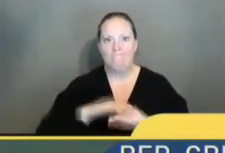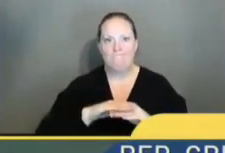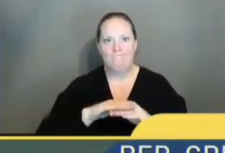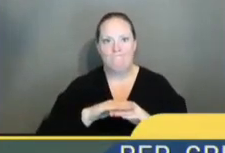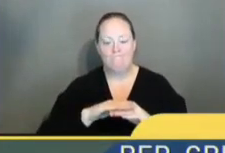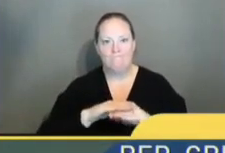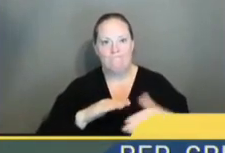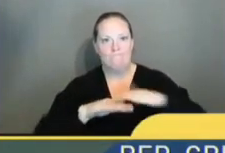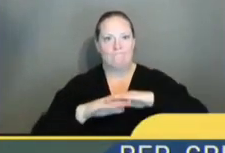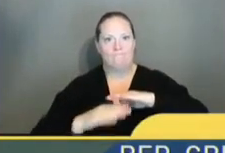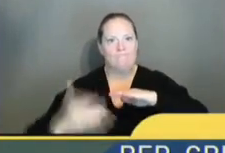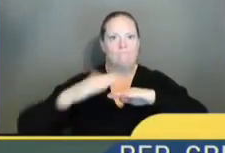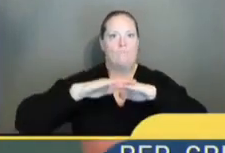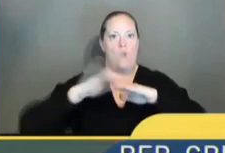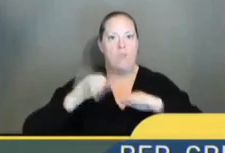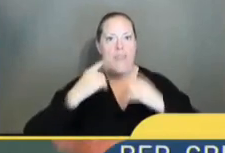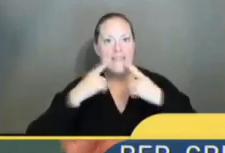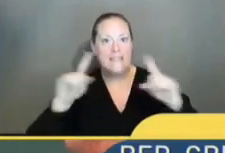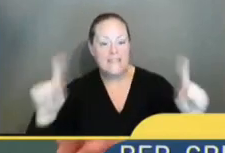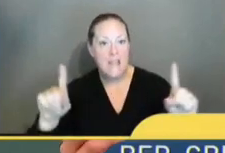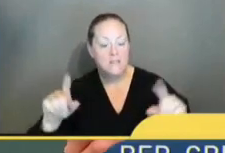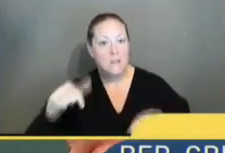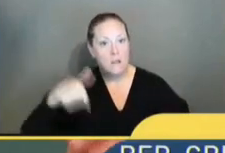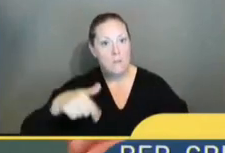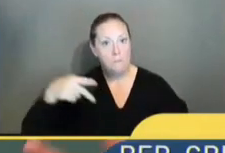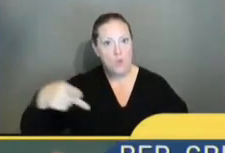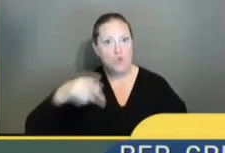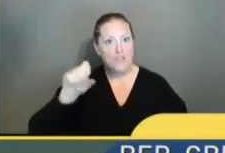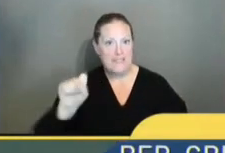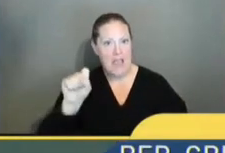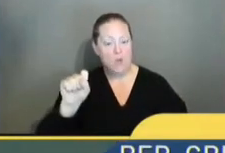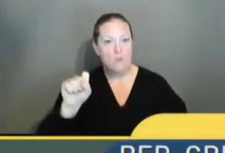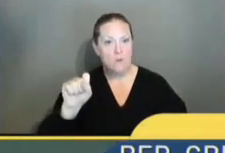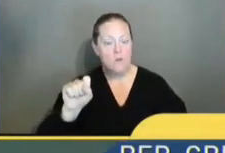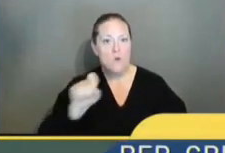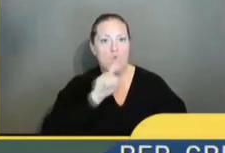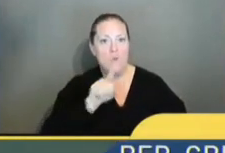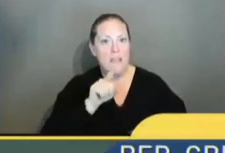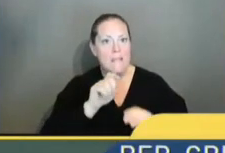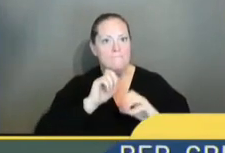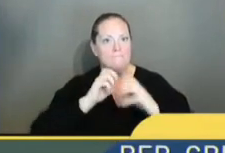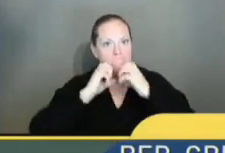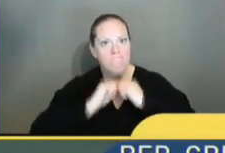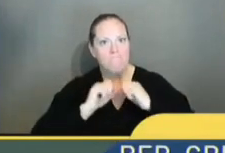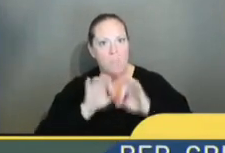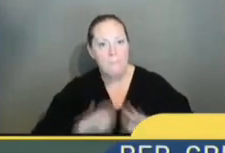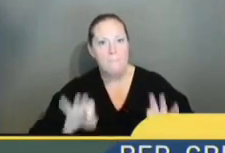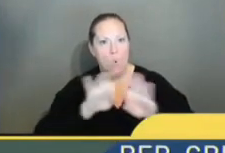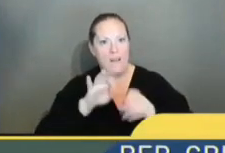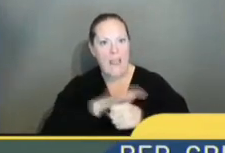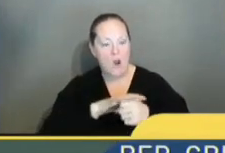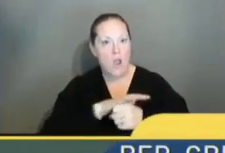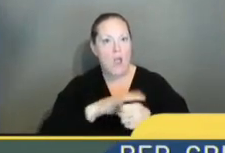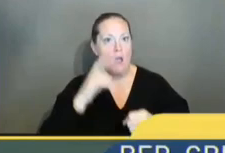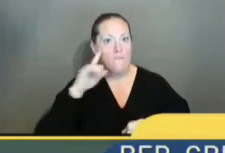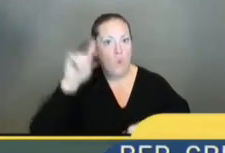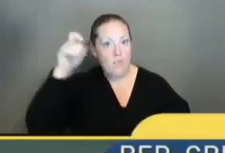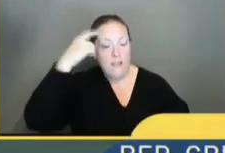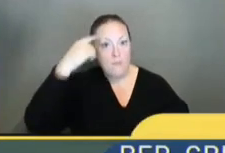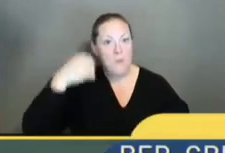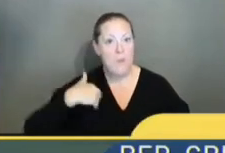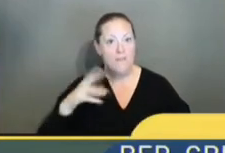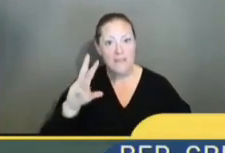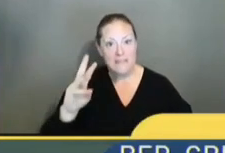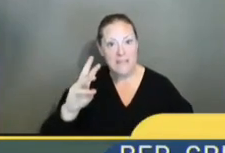incredibly strategic region for the Department of Defense and for our federal government. We have 6 naval bases. We have one of the largest caches